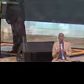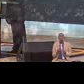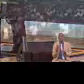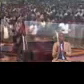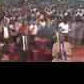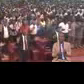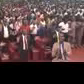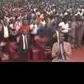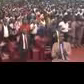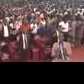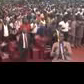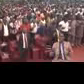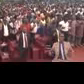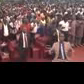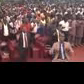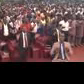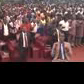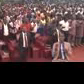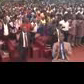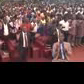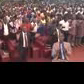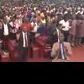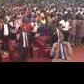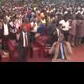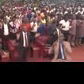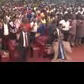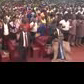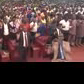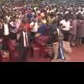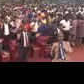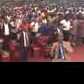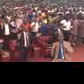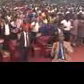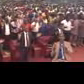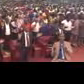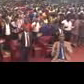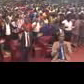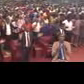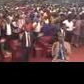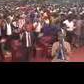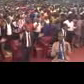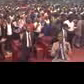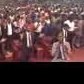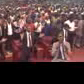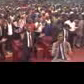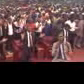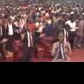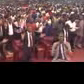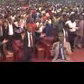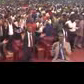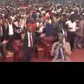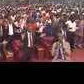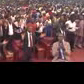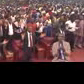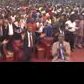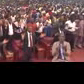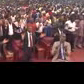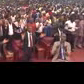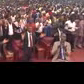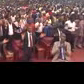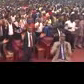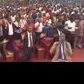In every territory, every community, no matter what is happening in that